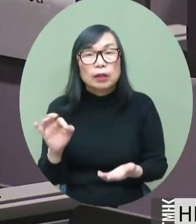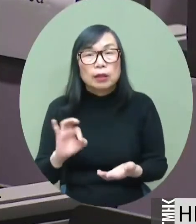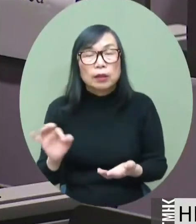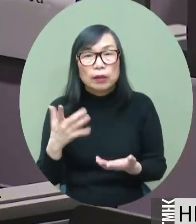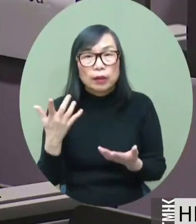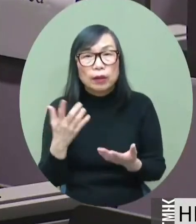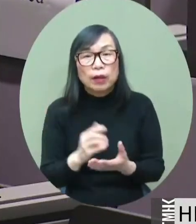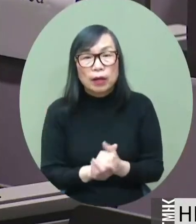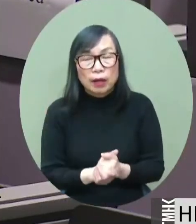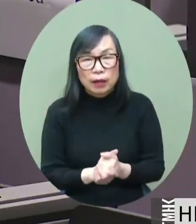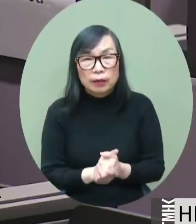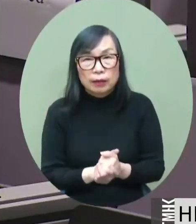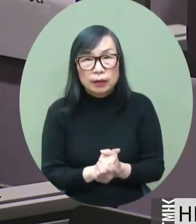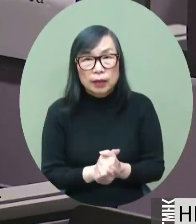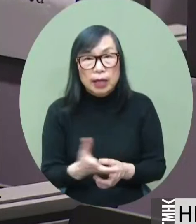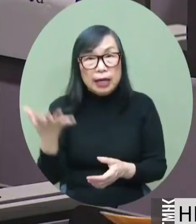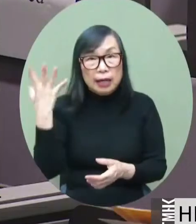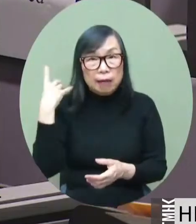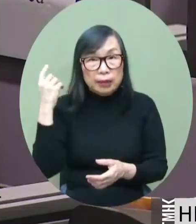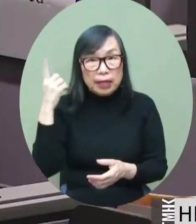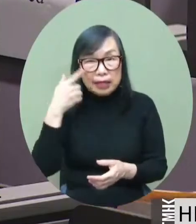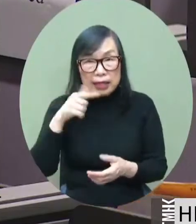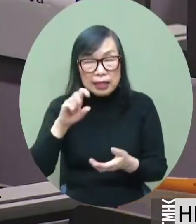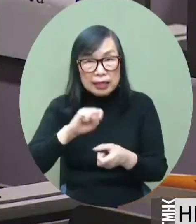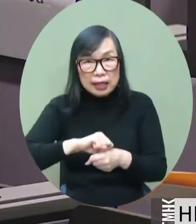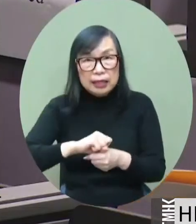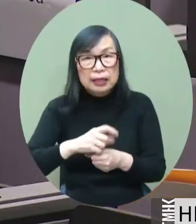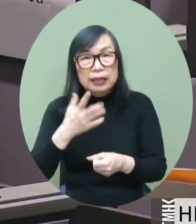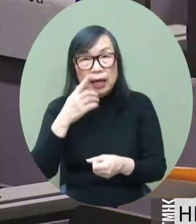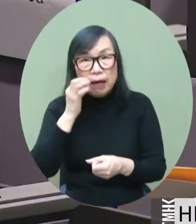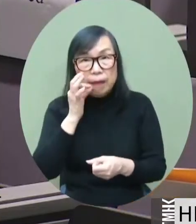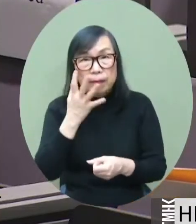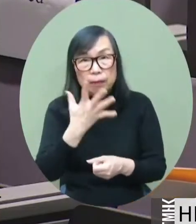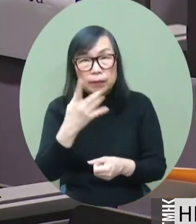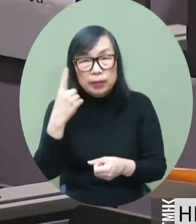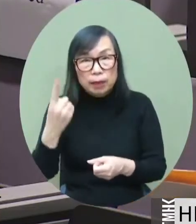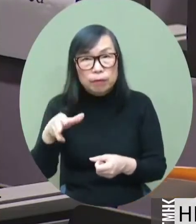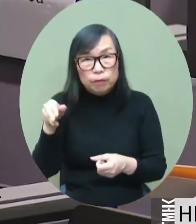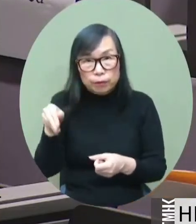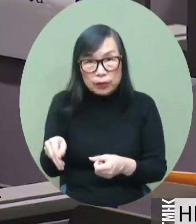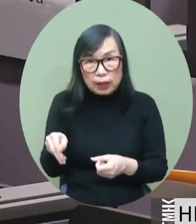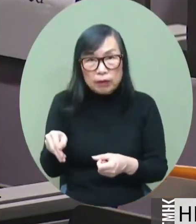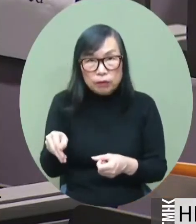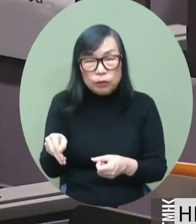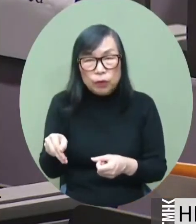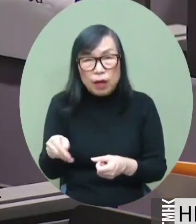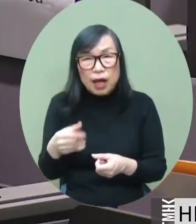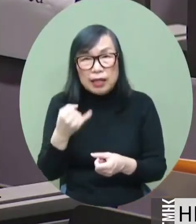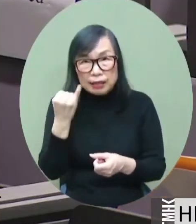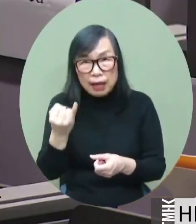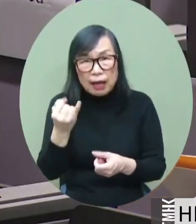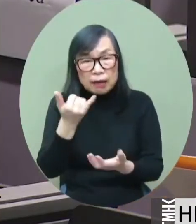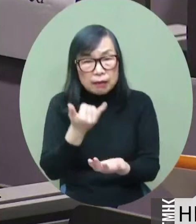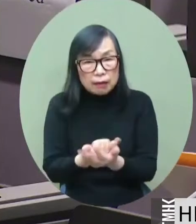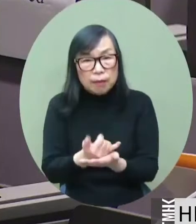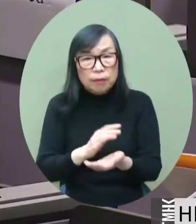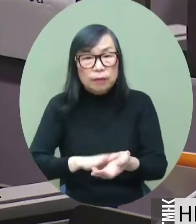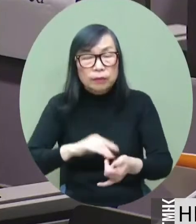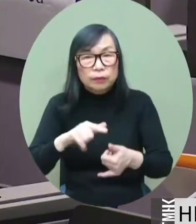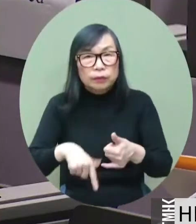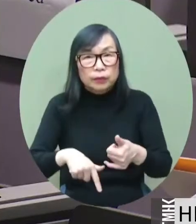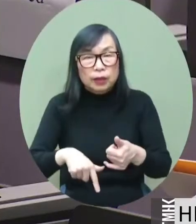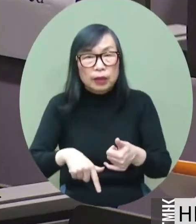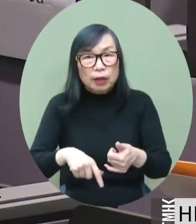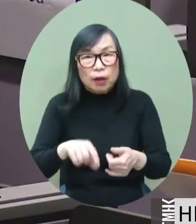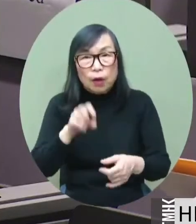that the epidemic is easing? Yesterday, there was a case involving a 51-year-old